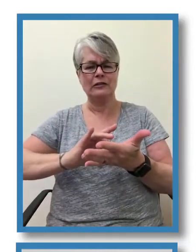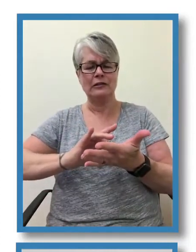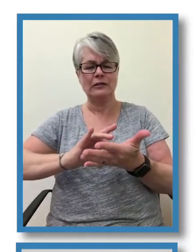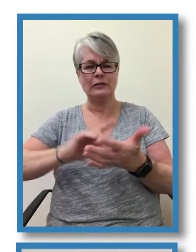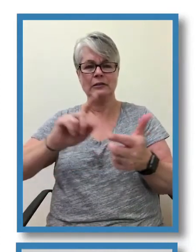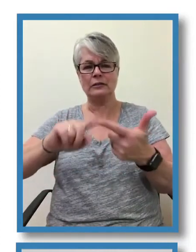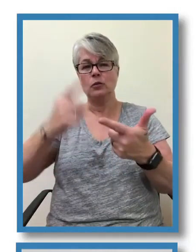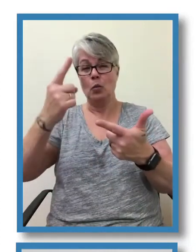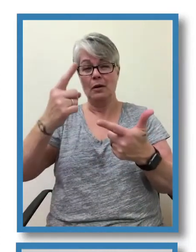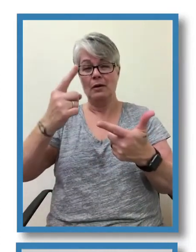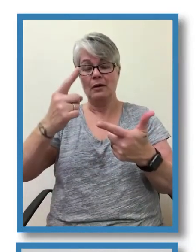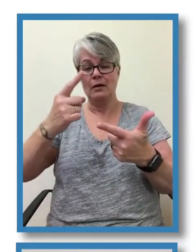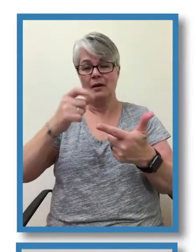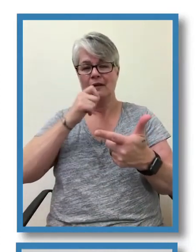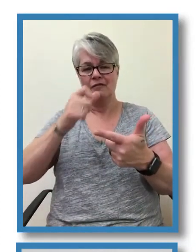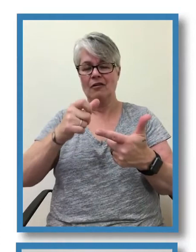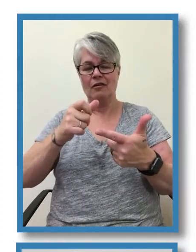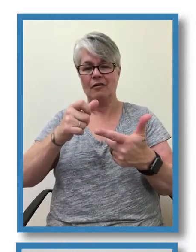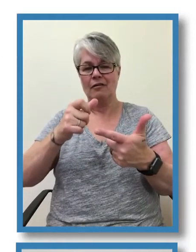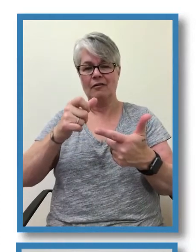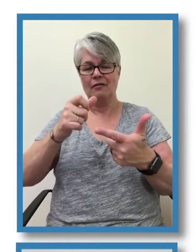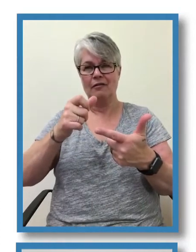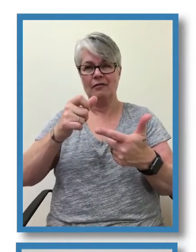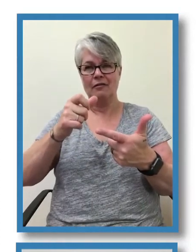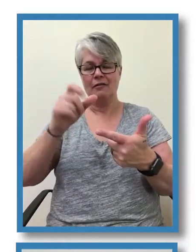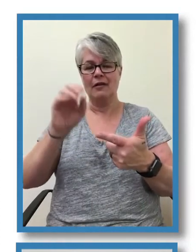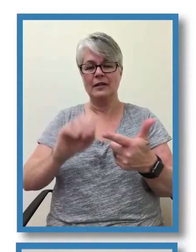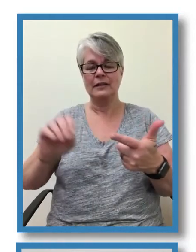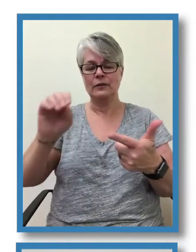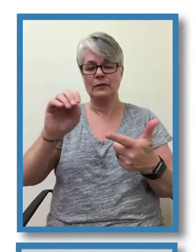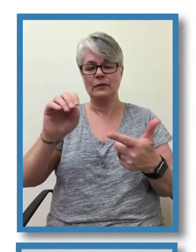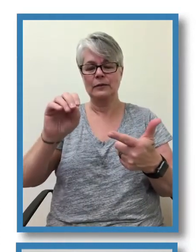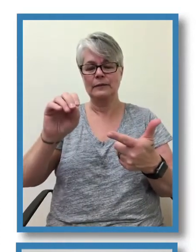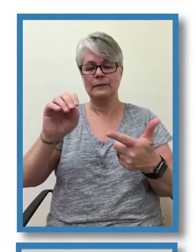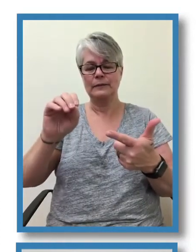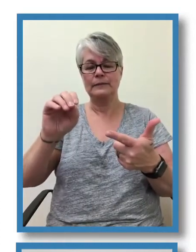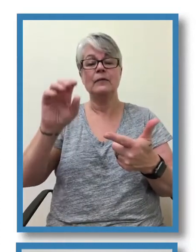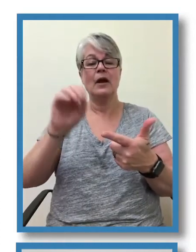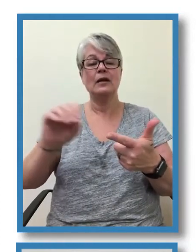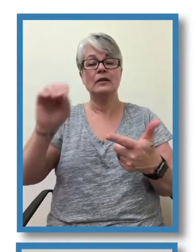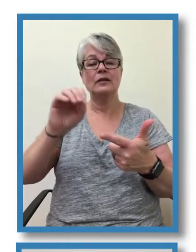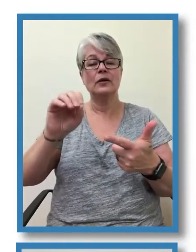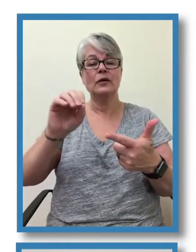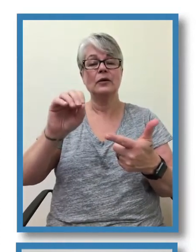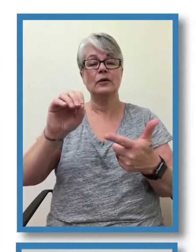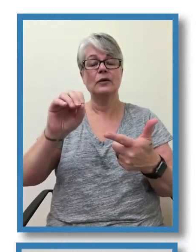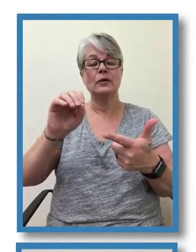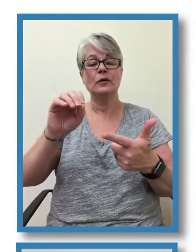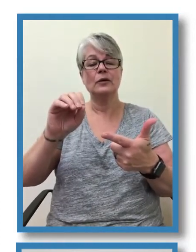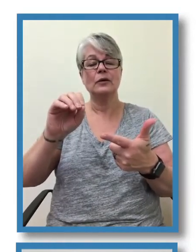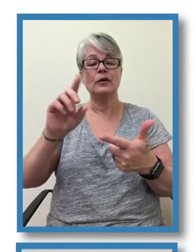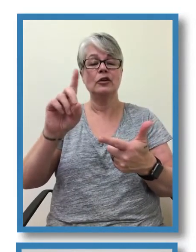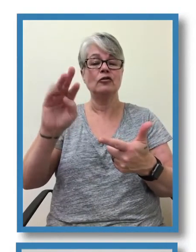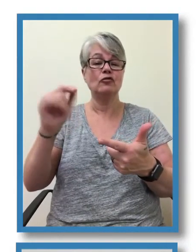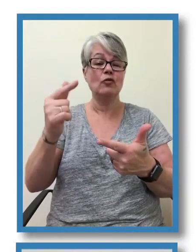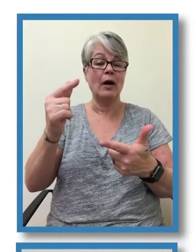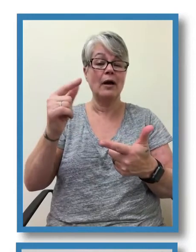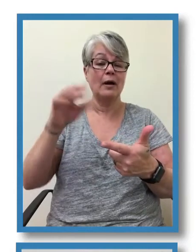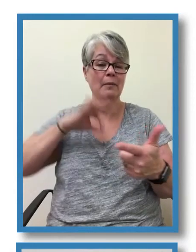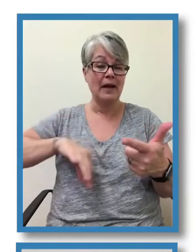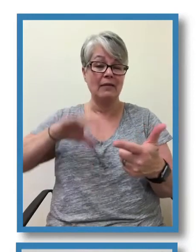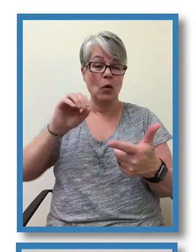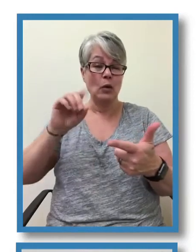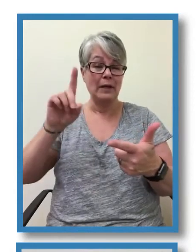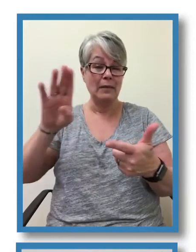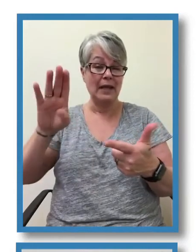I don't want to overstate this. These effects of these medications are modest at best, but at least we've got something to compare with. So